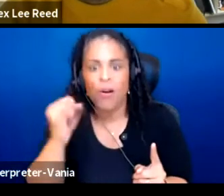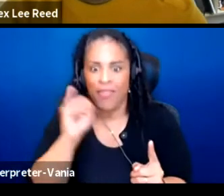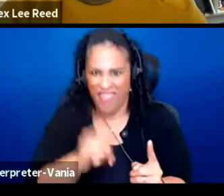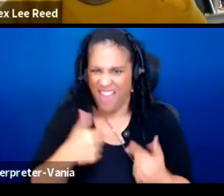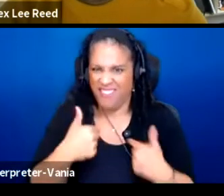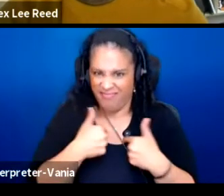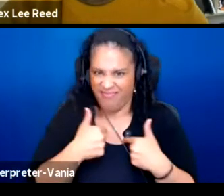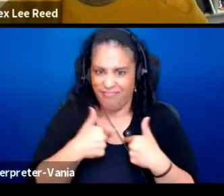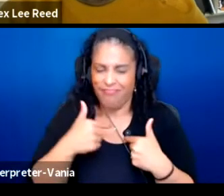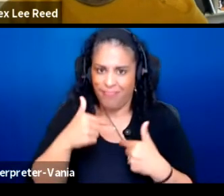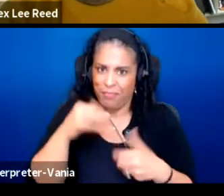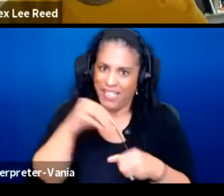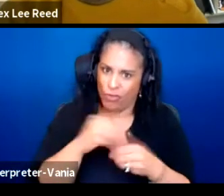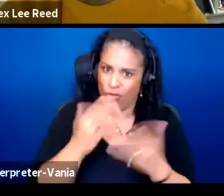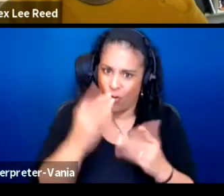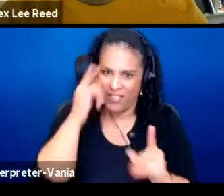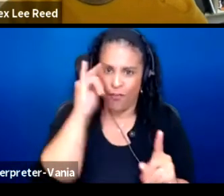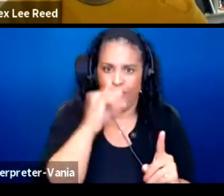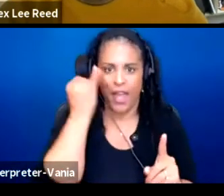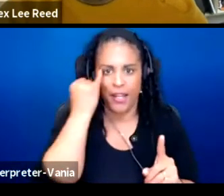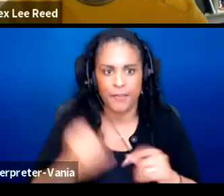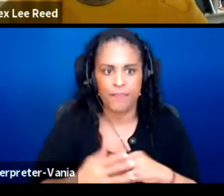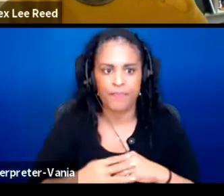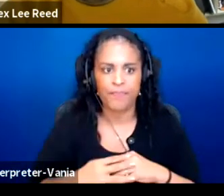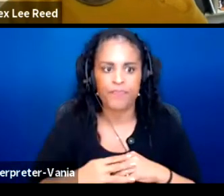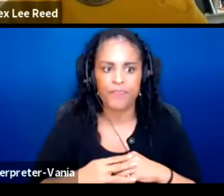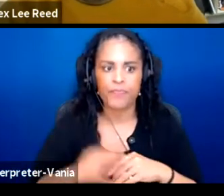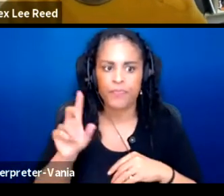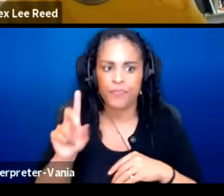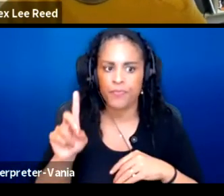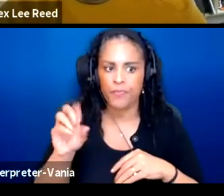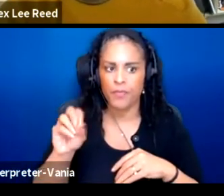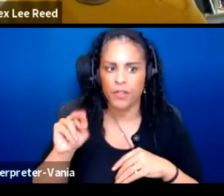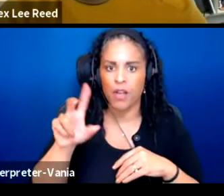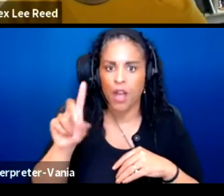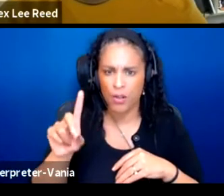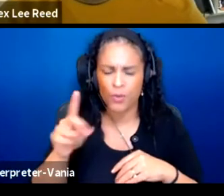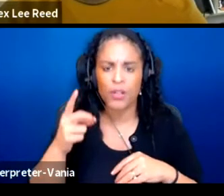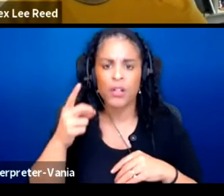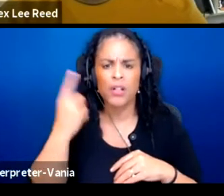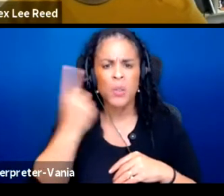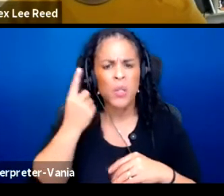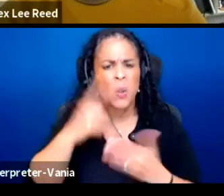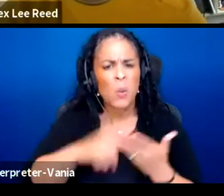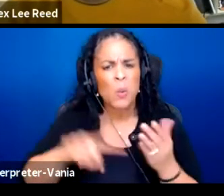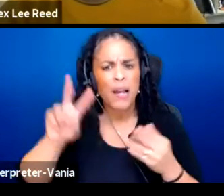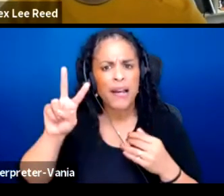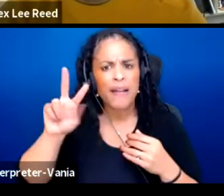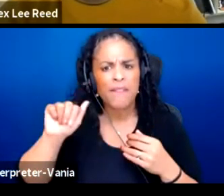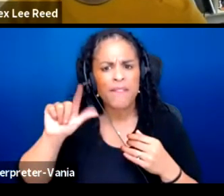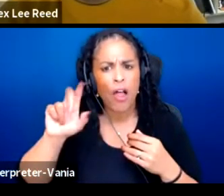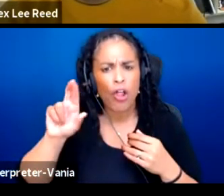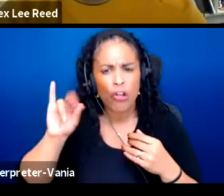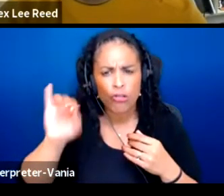idea. Mm-hmm. I just wonder from what Valerie just said, which is really